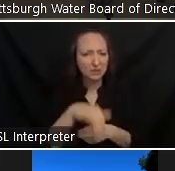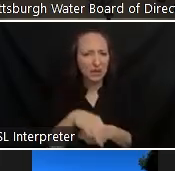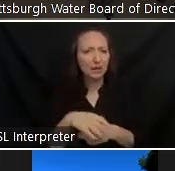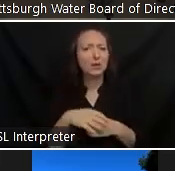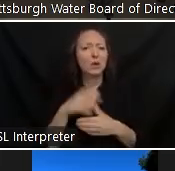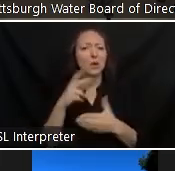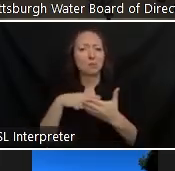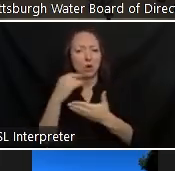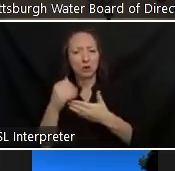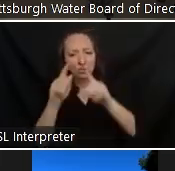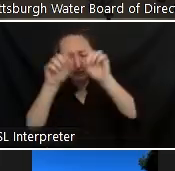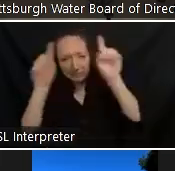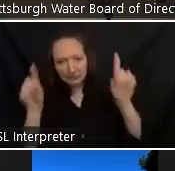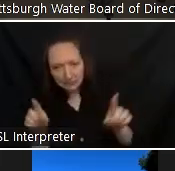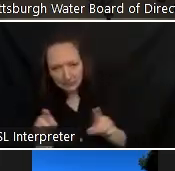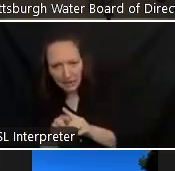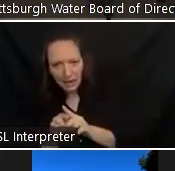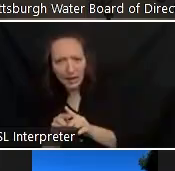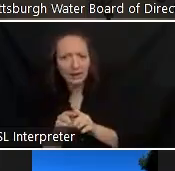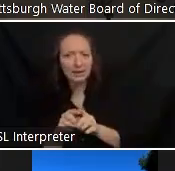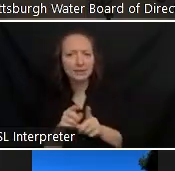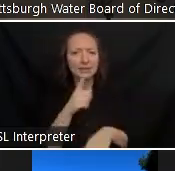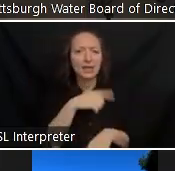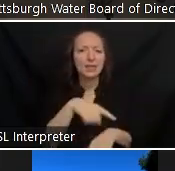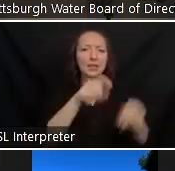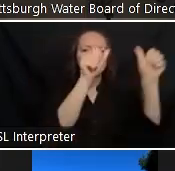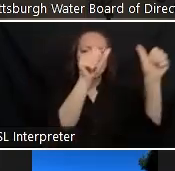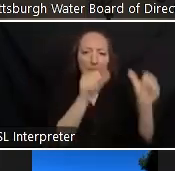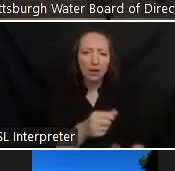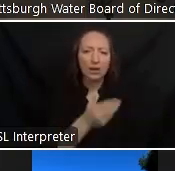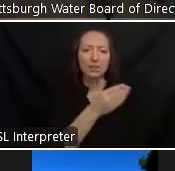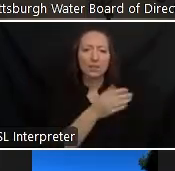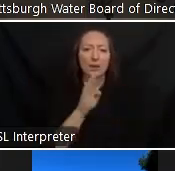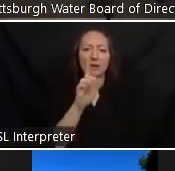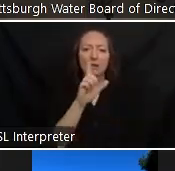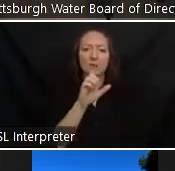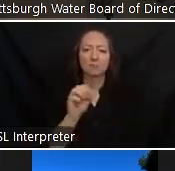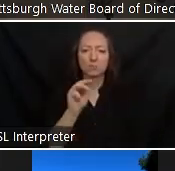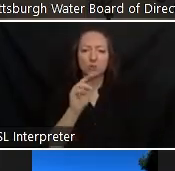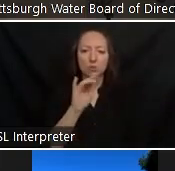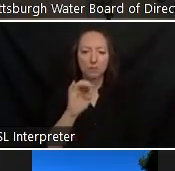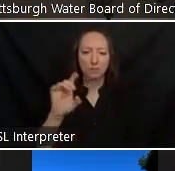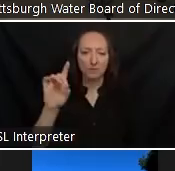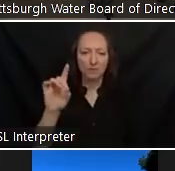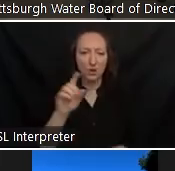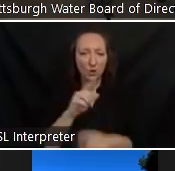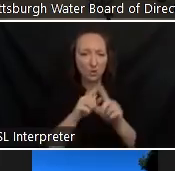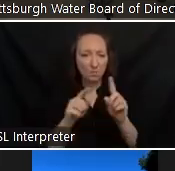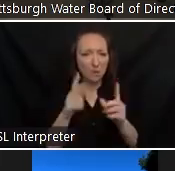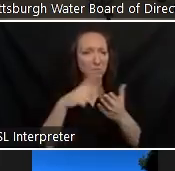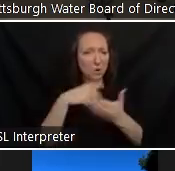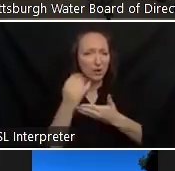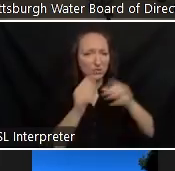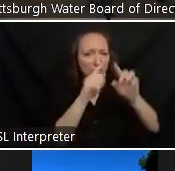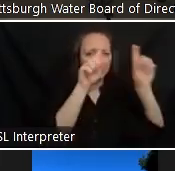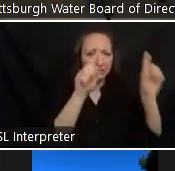even a QR code that'll take you to our website. So those are a couple of things that Public Affairs has been doing to improve